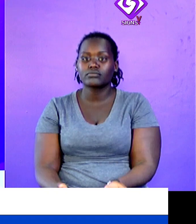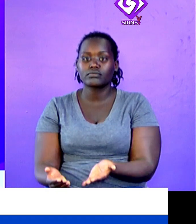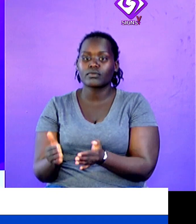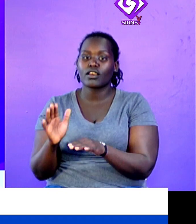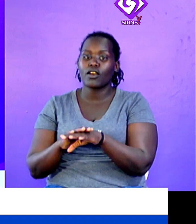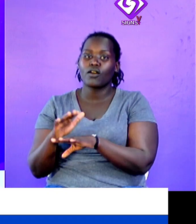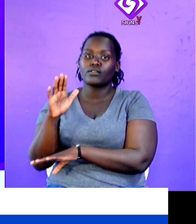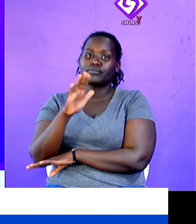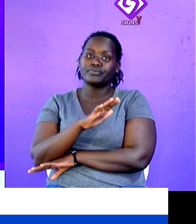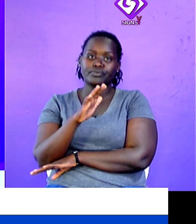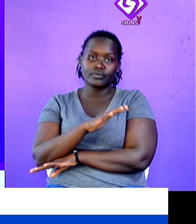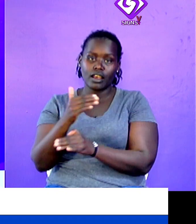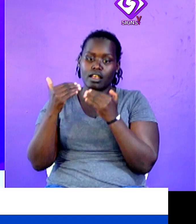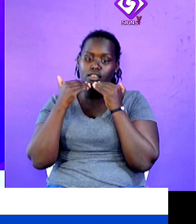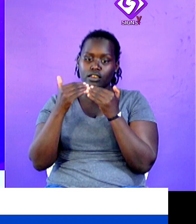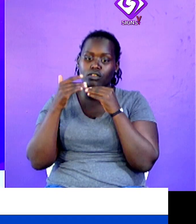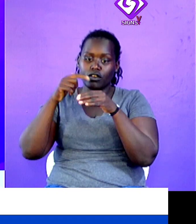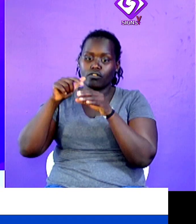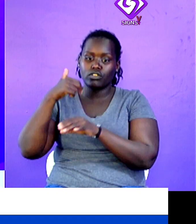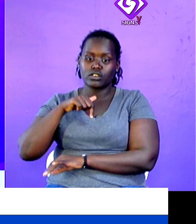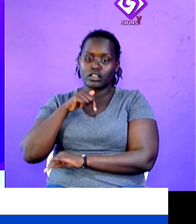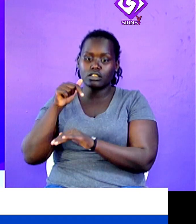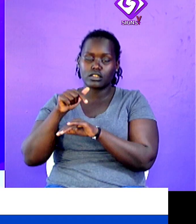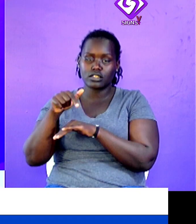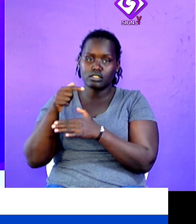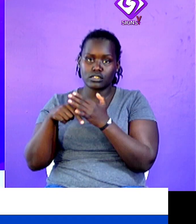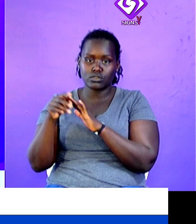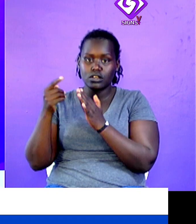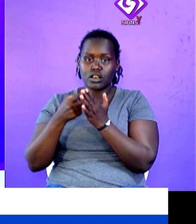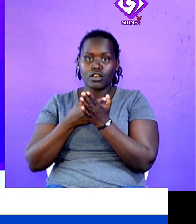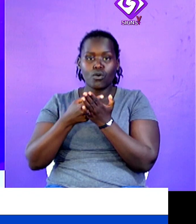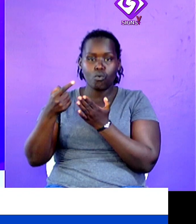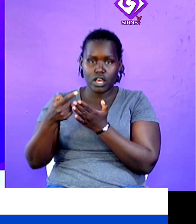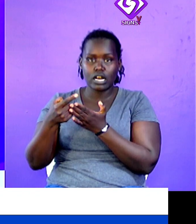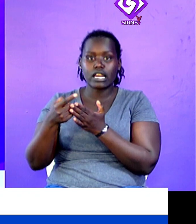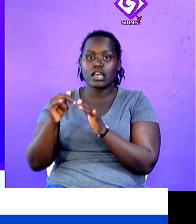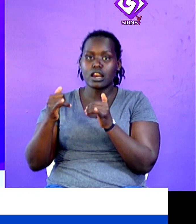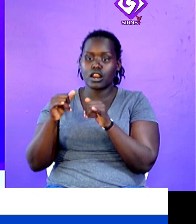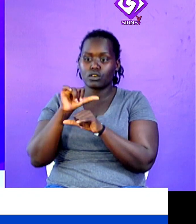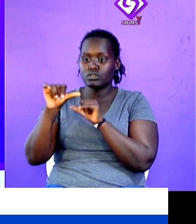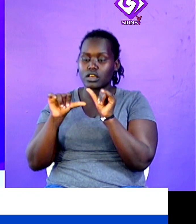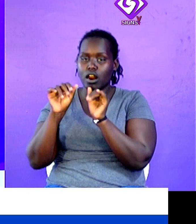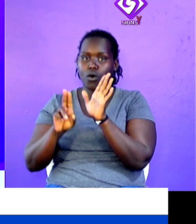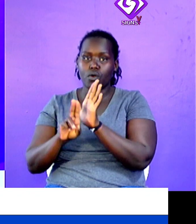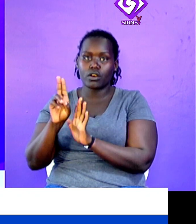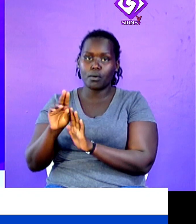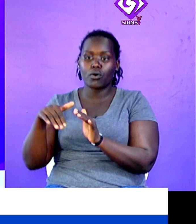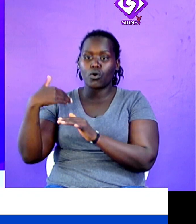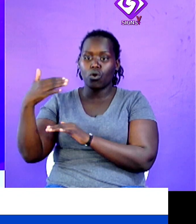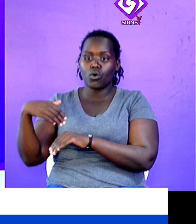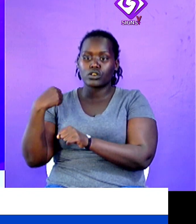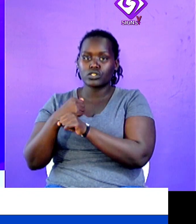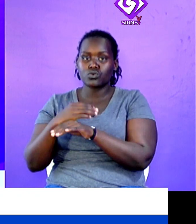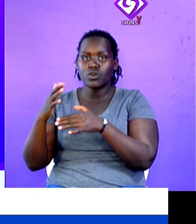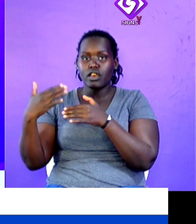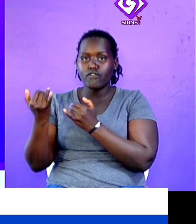Good afternoon. Thank you so much for joining us. This is the weekly news roundup, as we always do every Saturday at